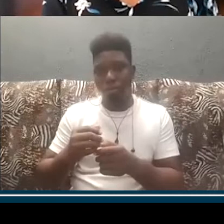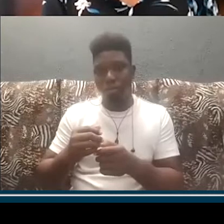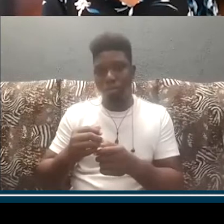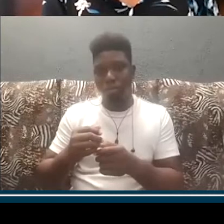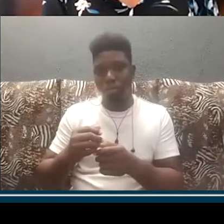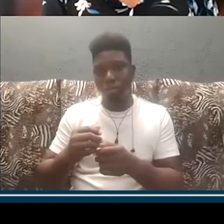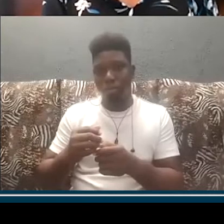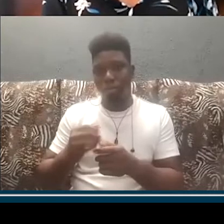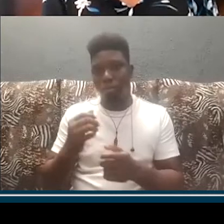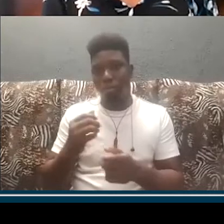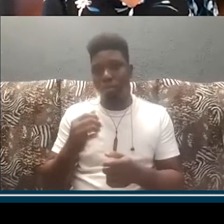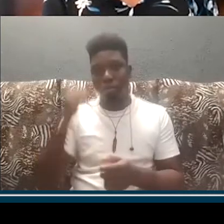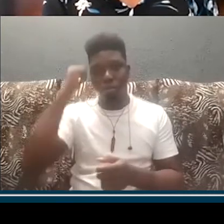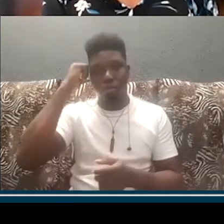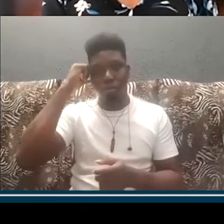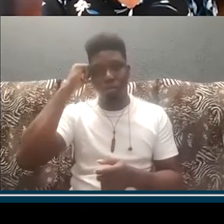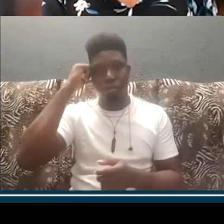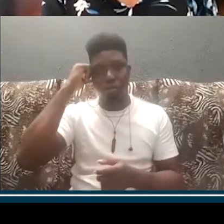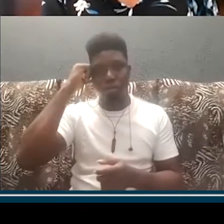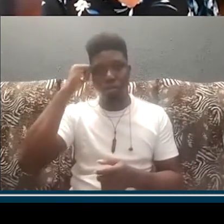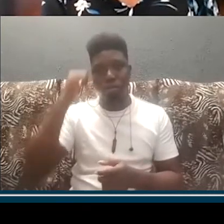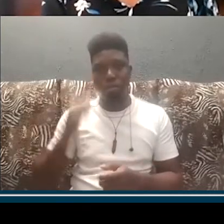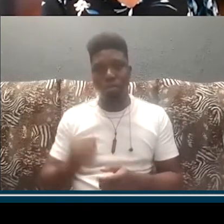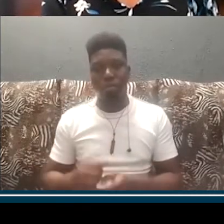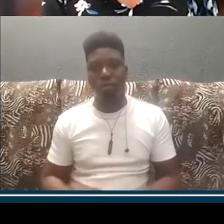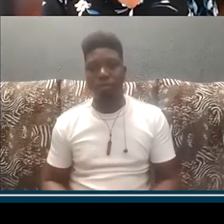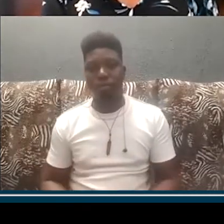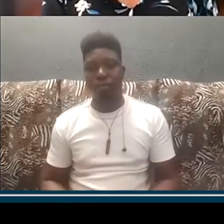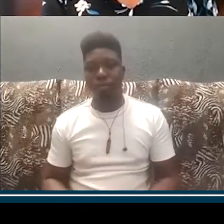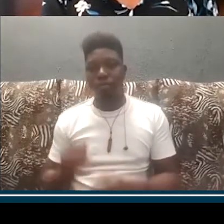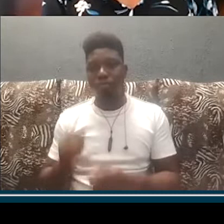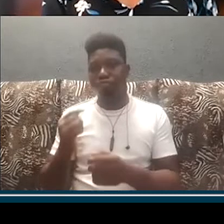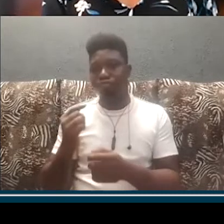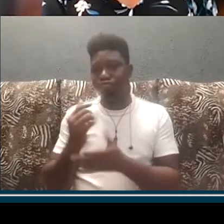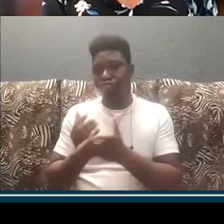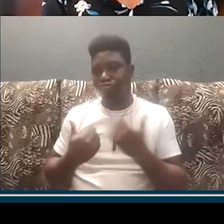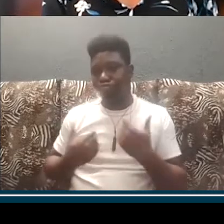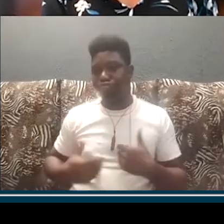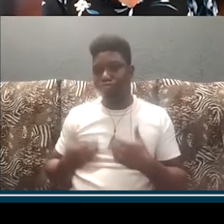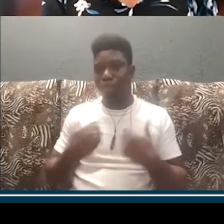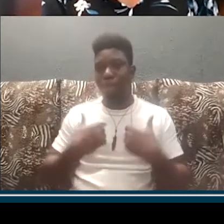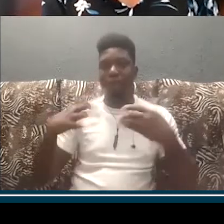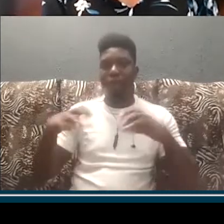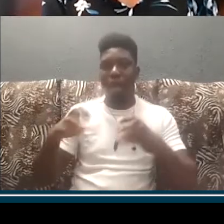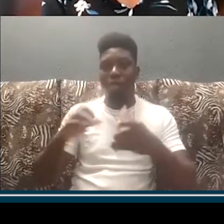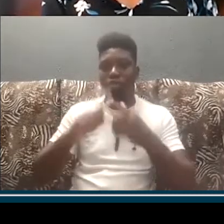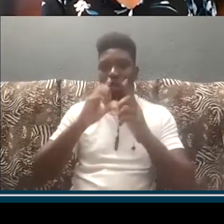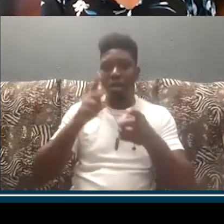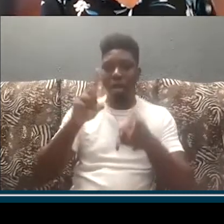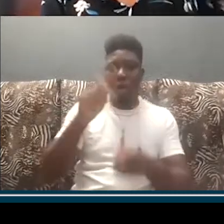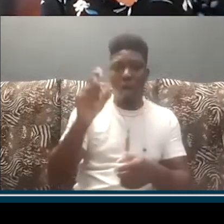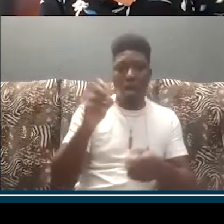question or educate other people saying, go ask her, or she's here. Mhm.